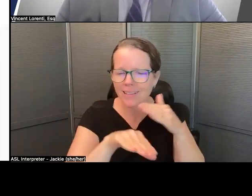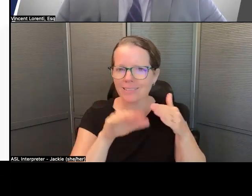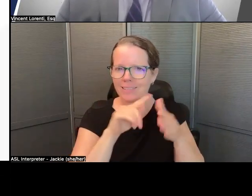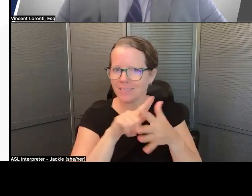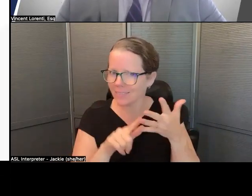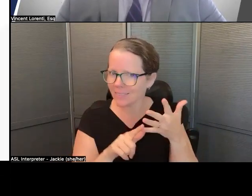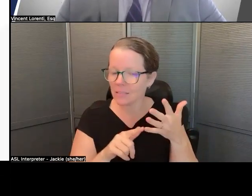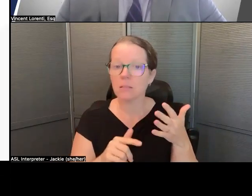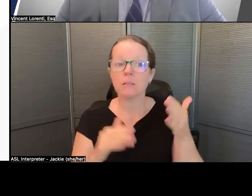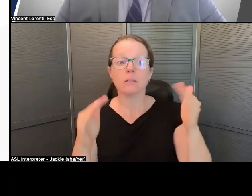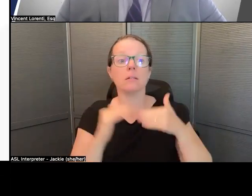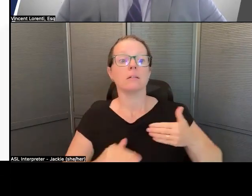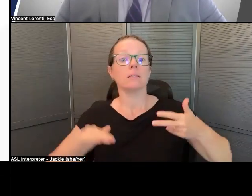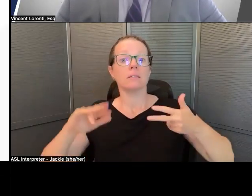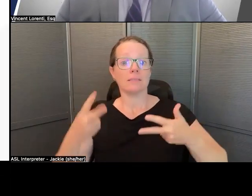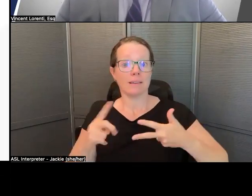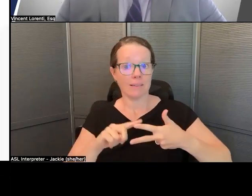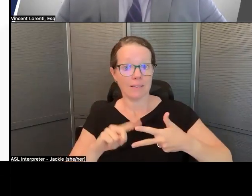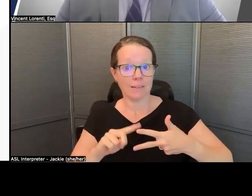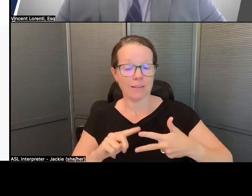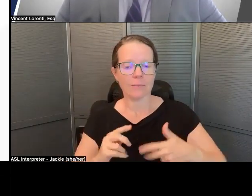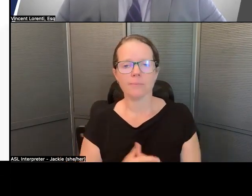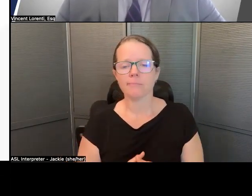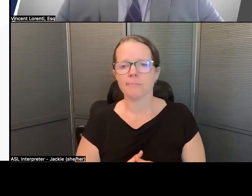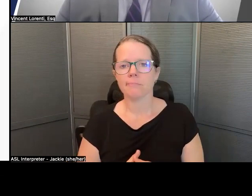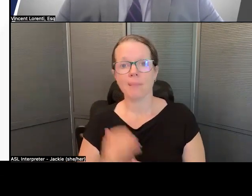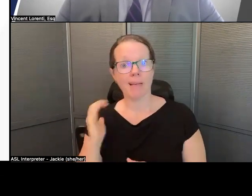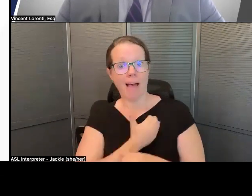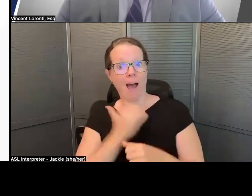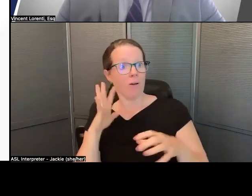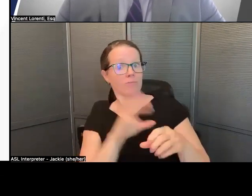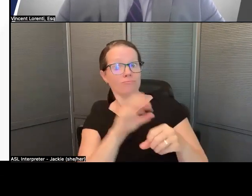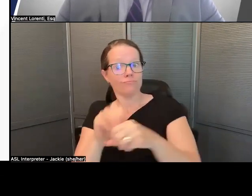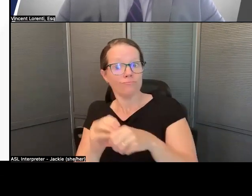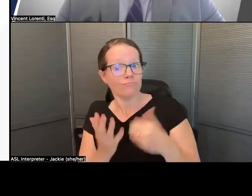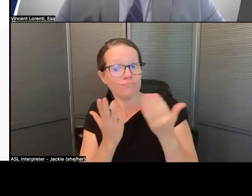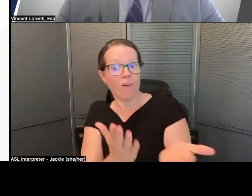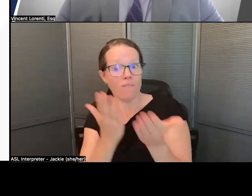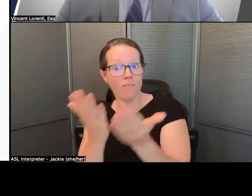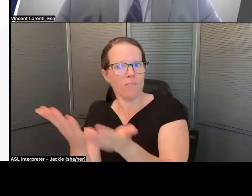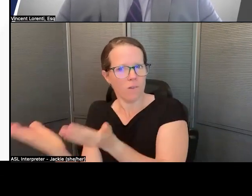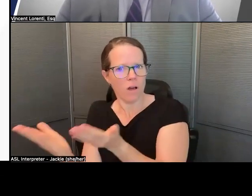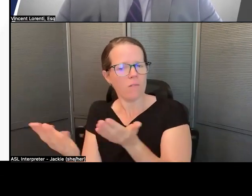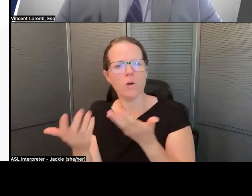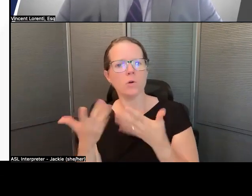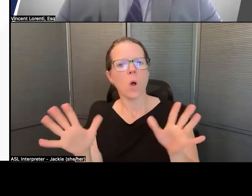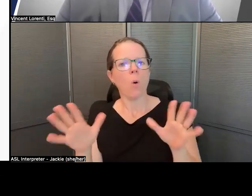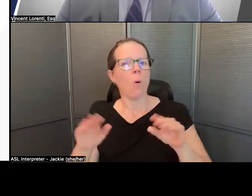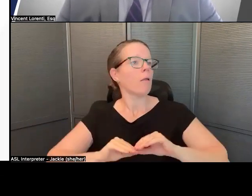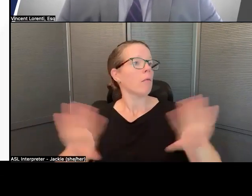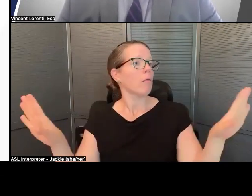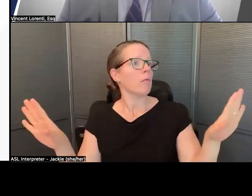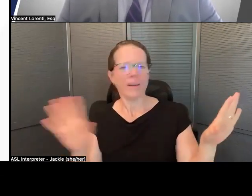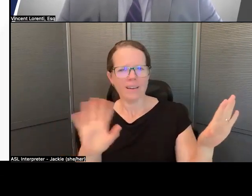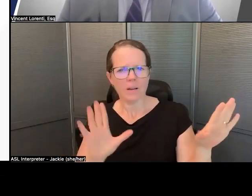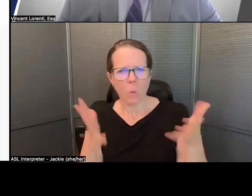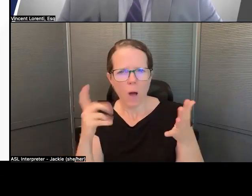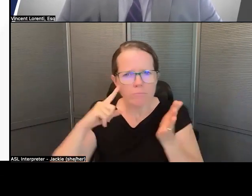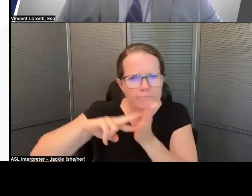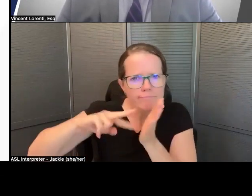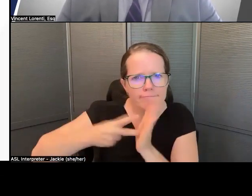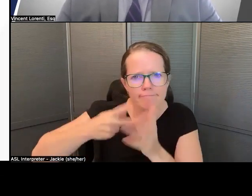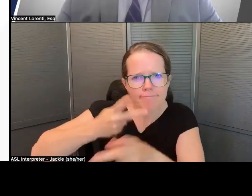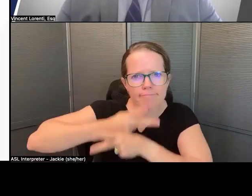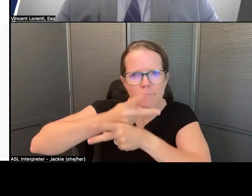interventions. So what this means basically is just that when we find a need for a person, we want to make sure that they get a program that's designed to address